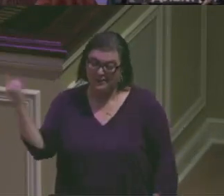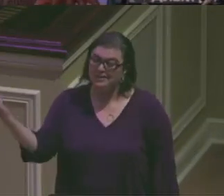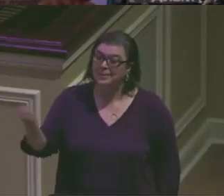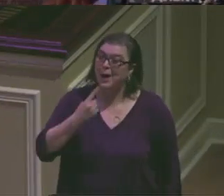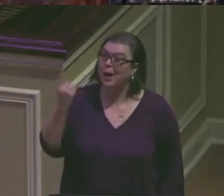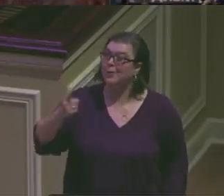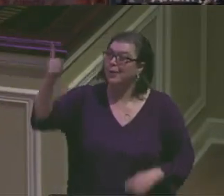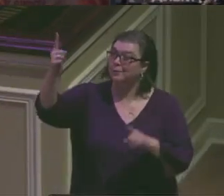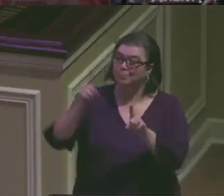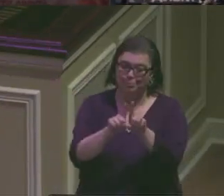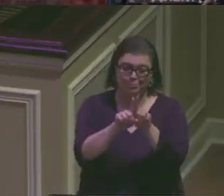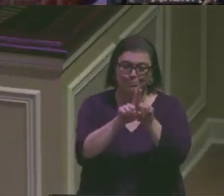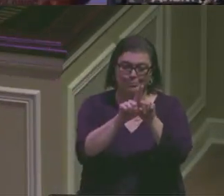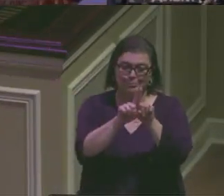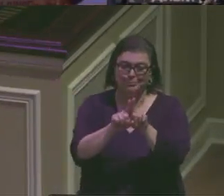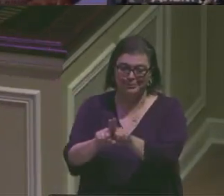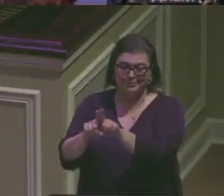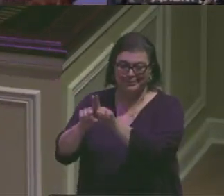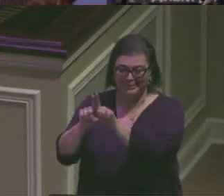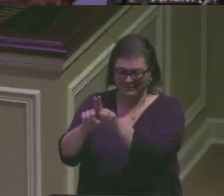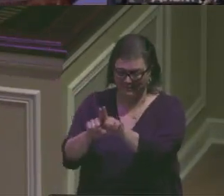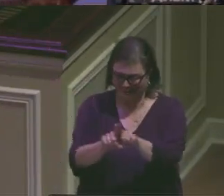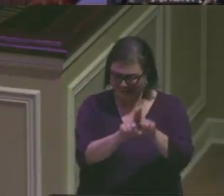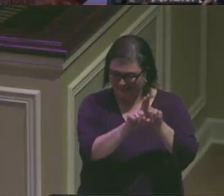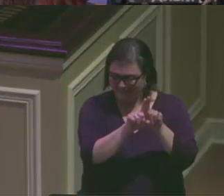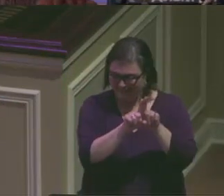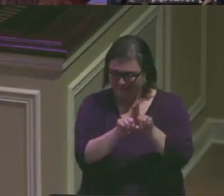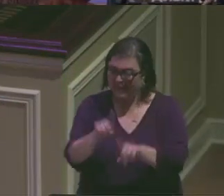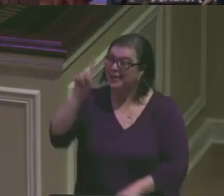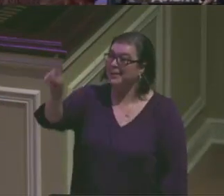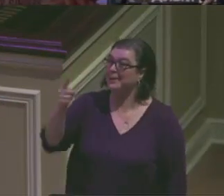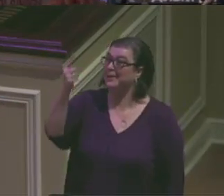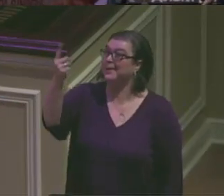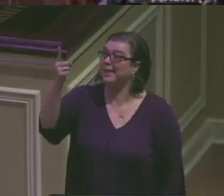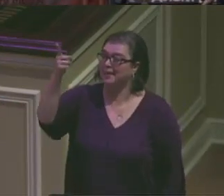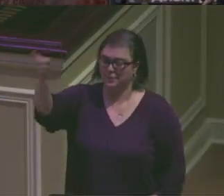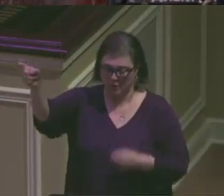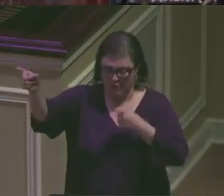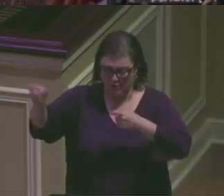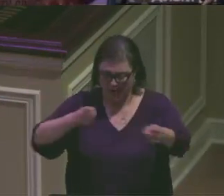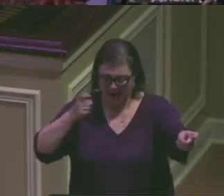is always by my side. The one who, come on,